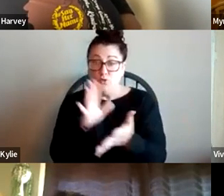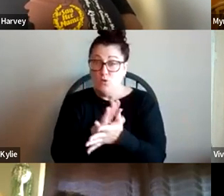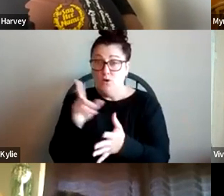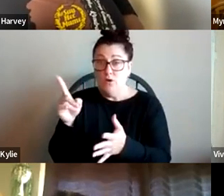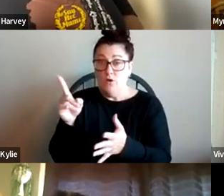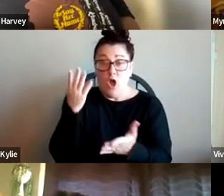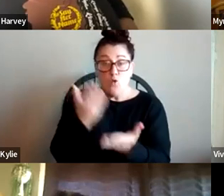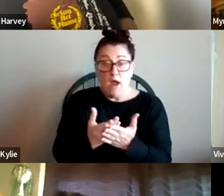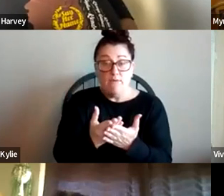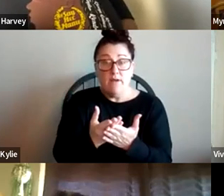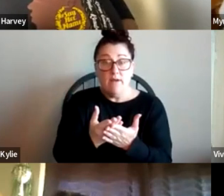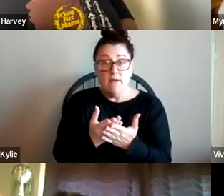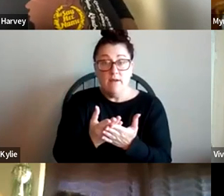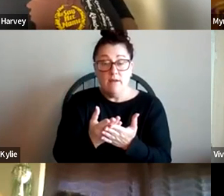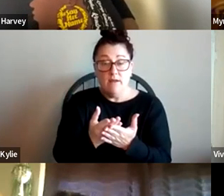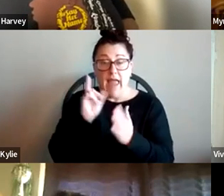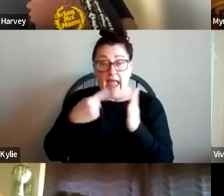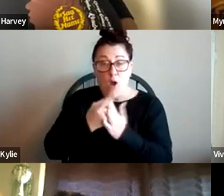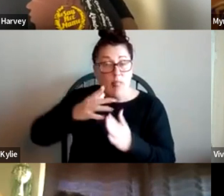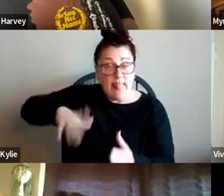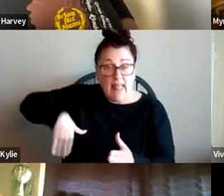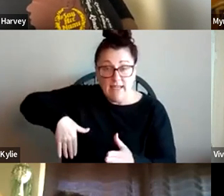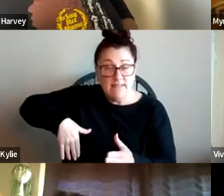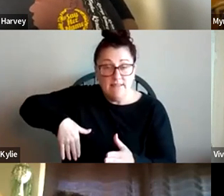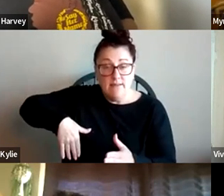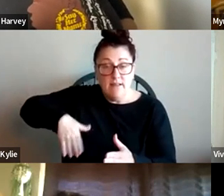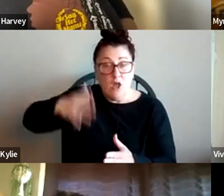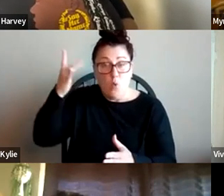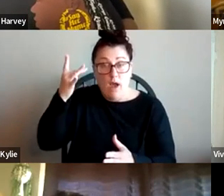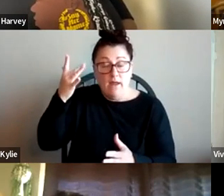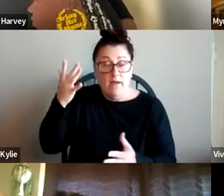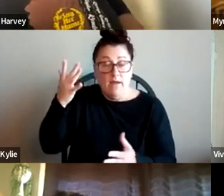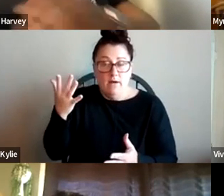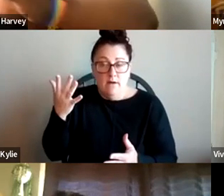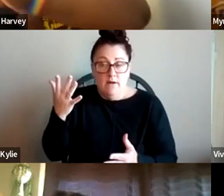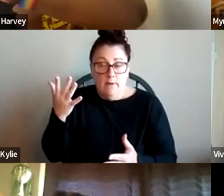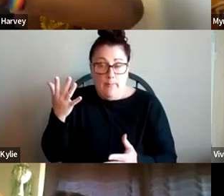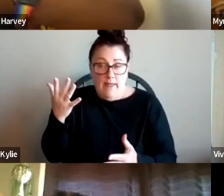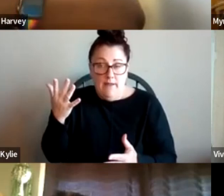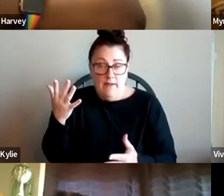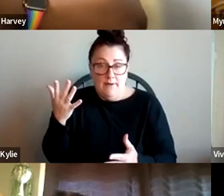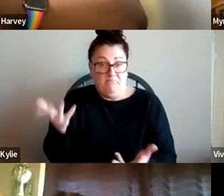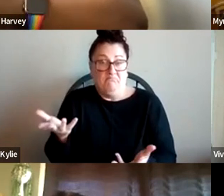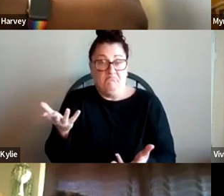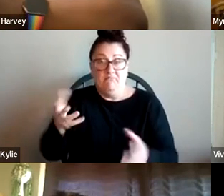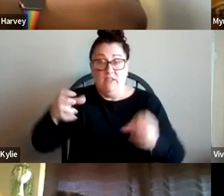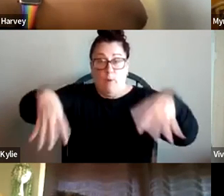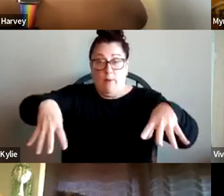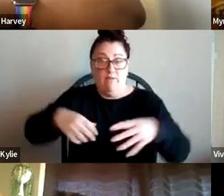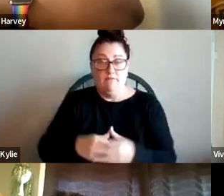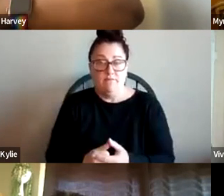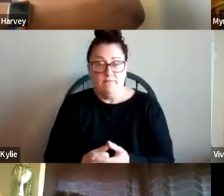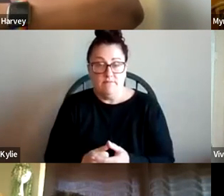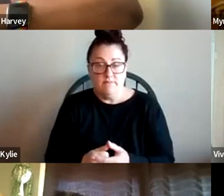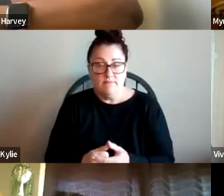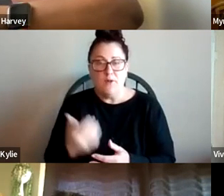students arriving to campus an hour late because of the fact that they're just getting dropped off. And we know